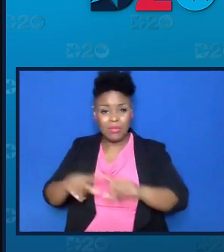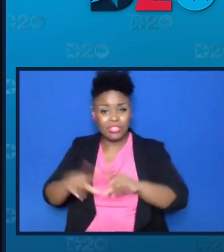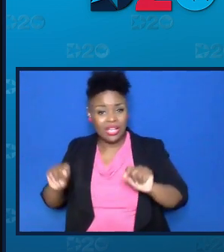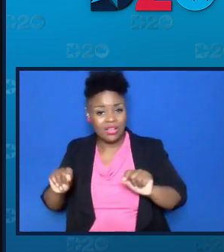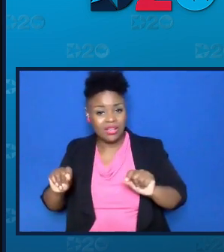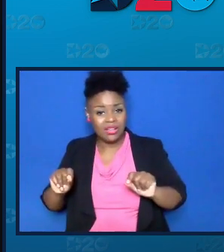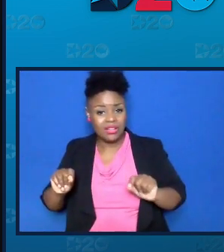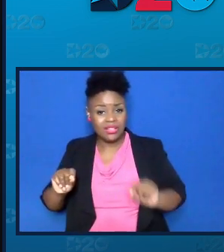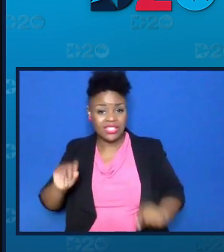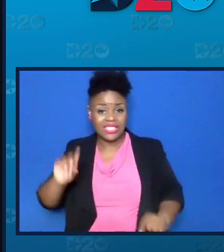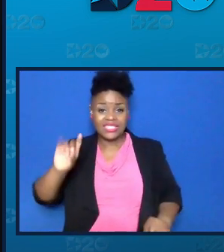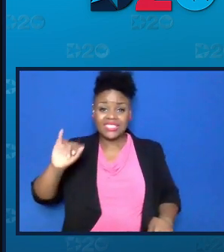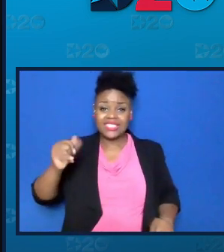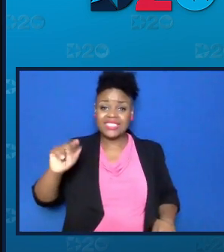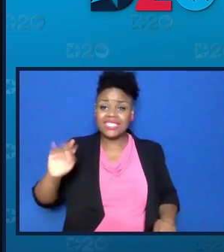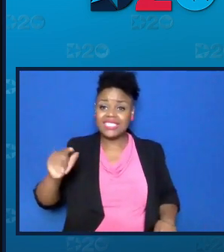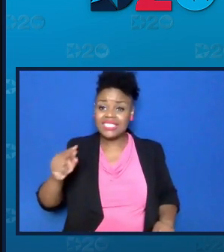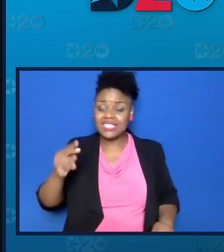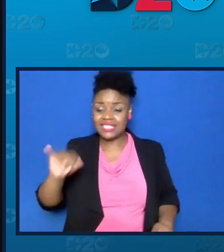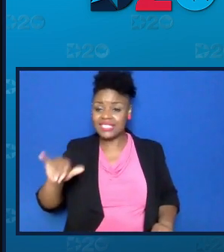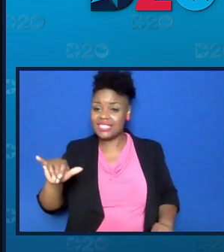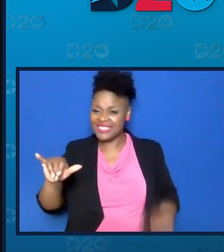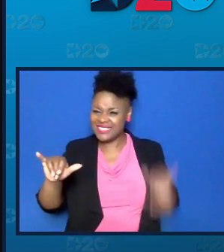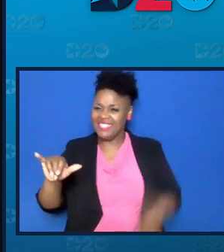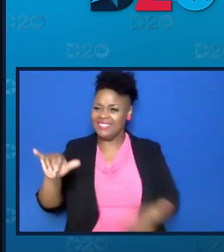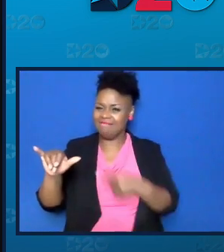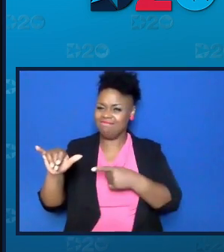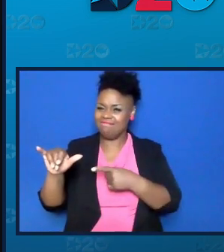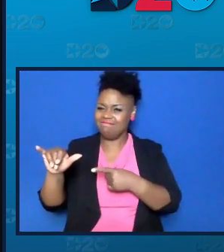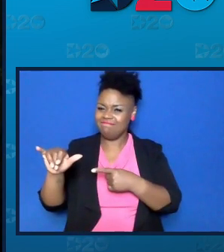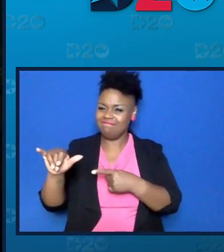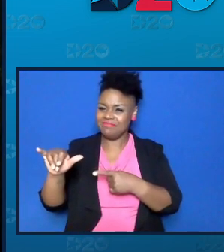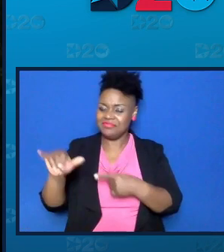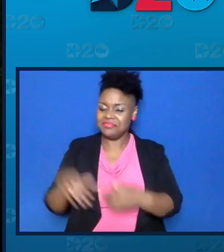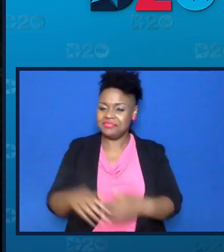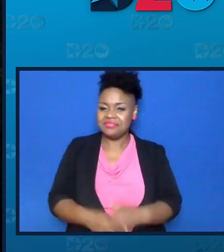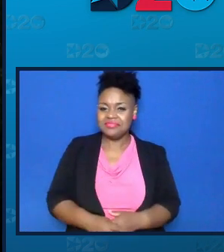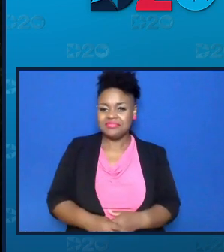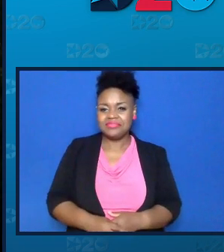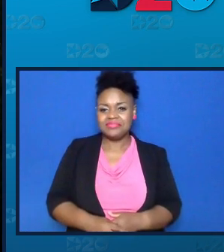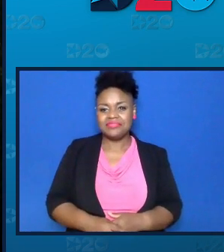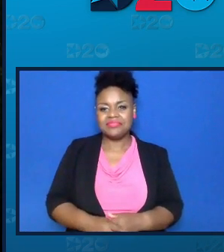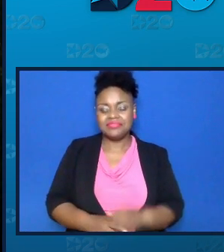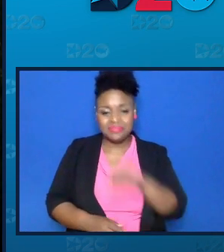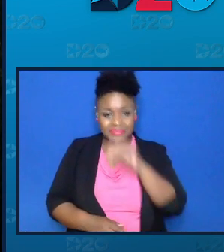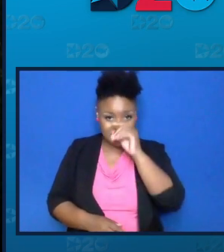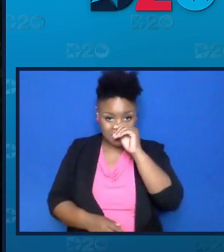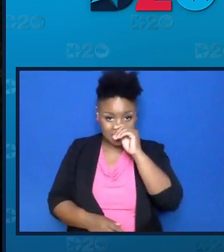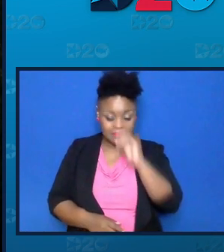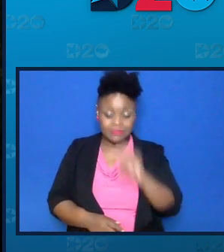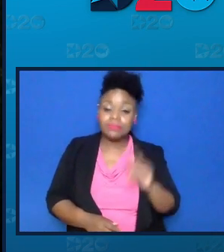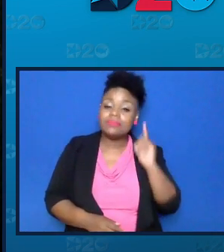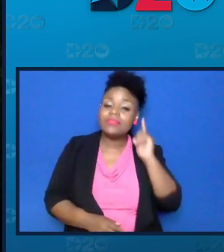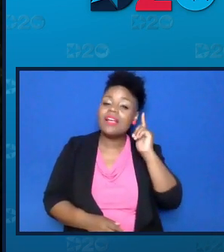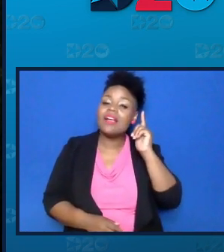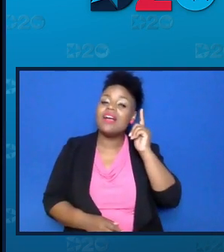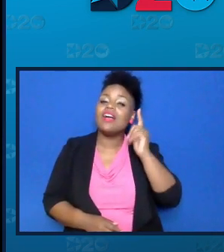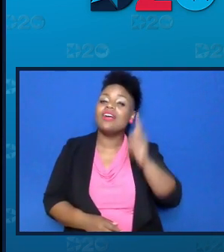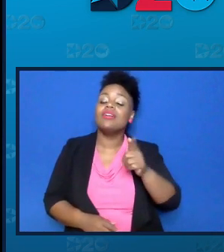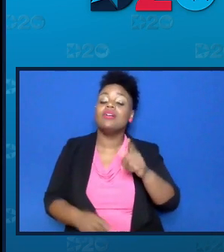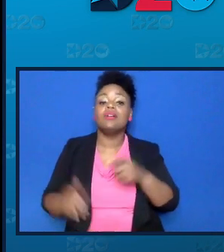The country was losing tens of thousands of jobs a day, and they needed three votes to pass the economic rescue